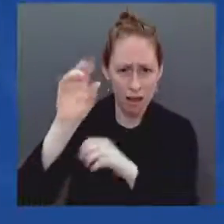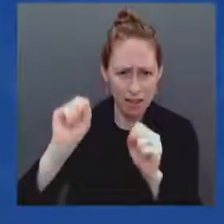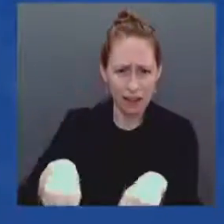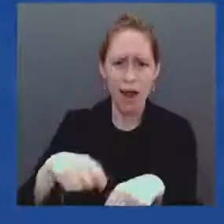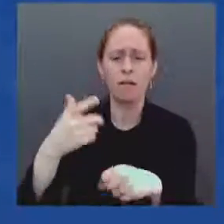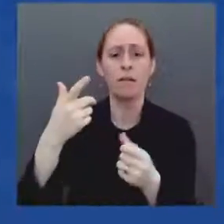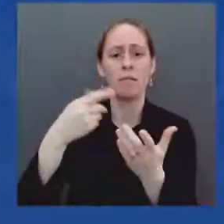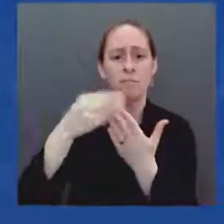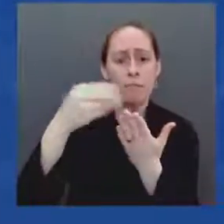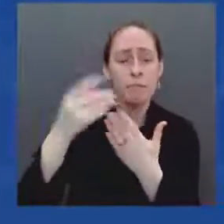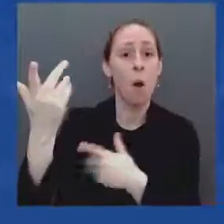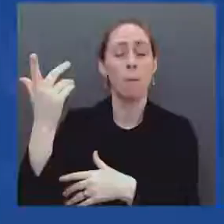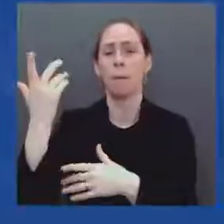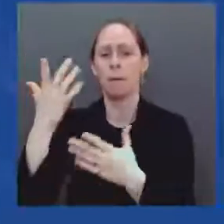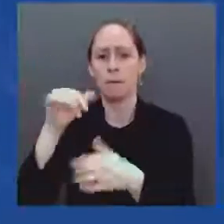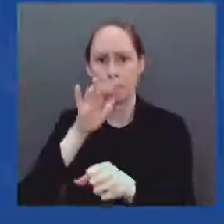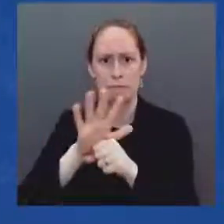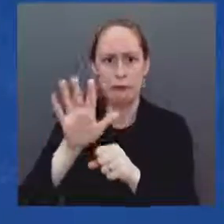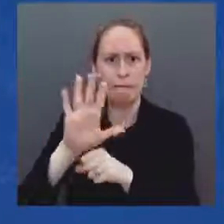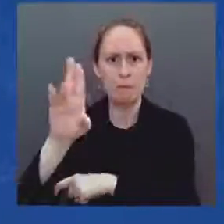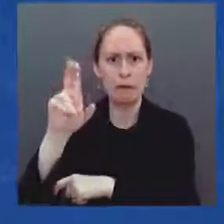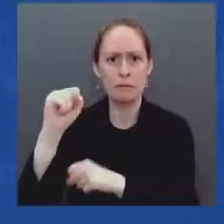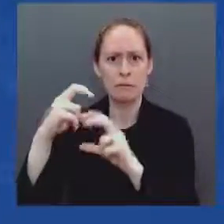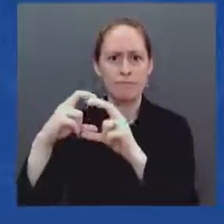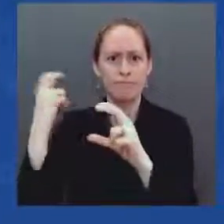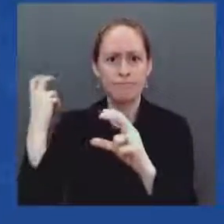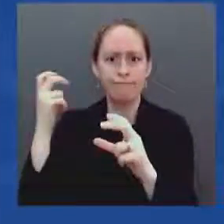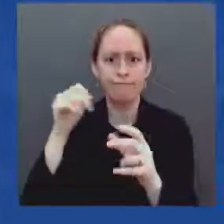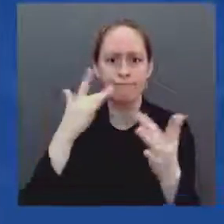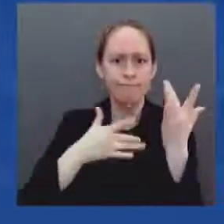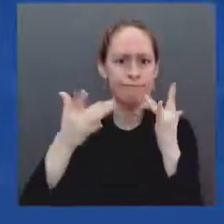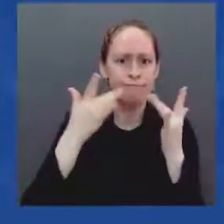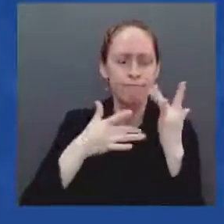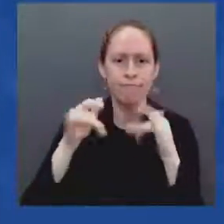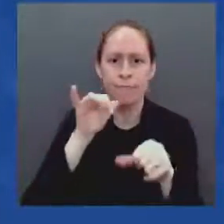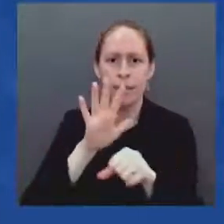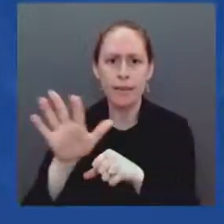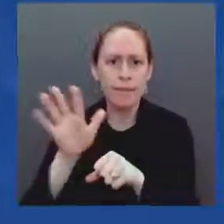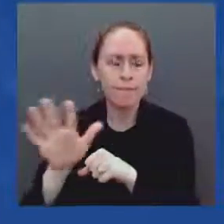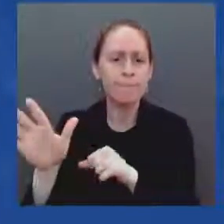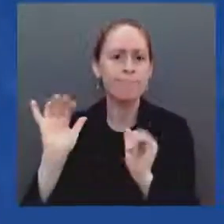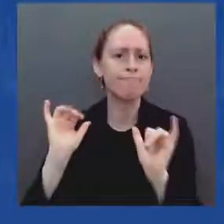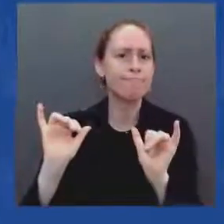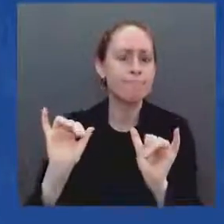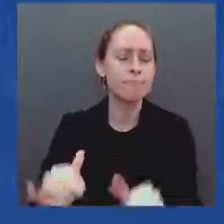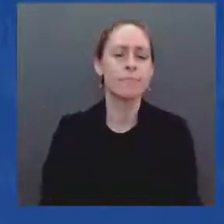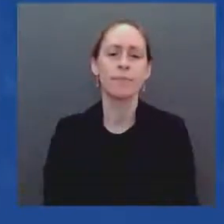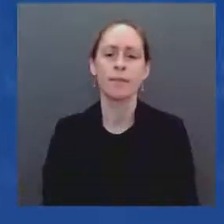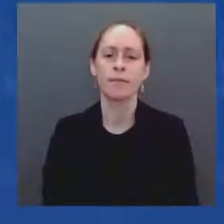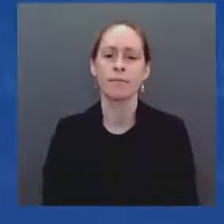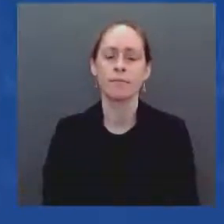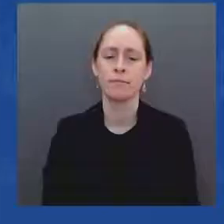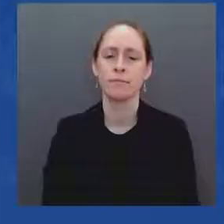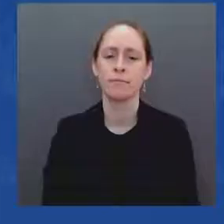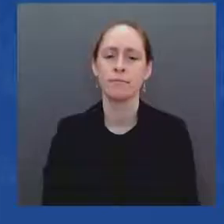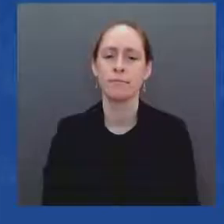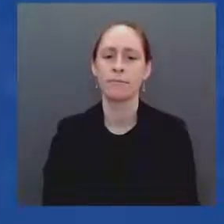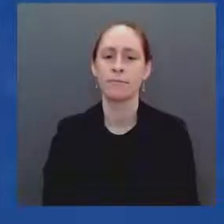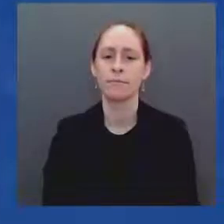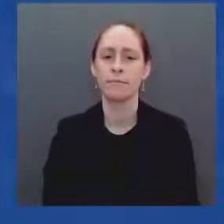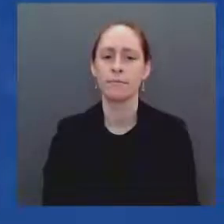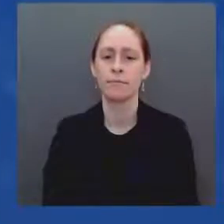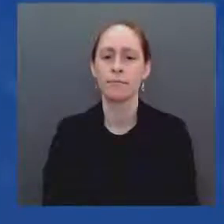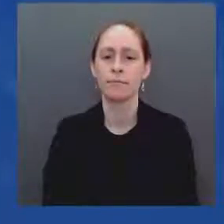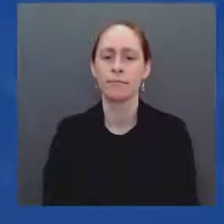schools open, in my view. And getting kids to school was an essential step getting our economy back to normal. We're not quite there yet, but we also know